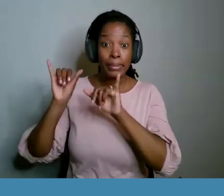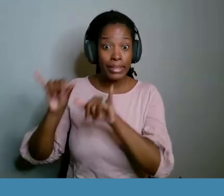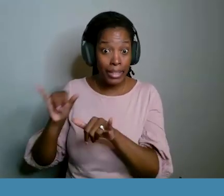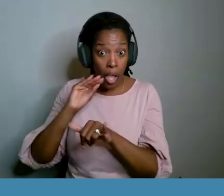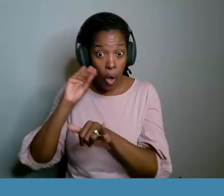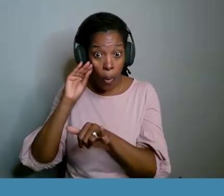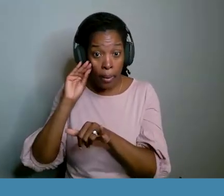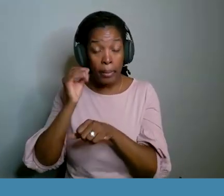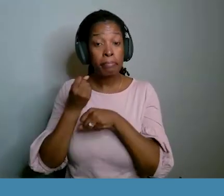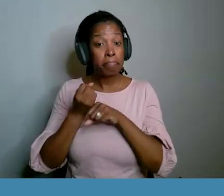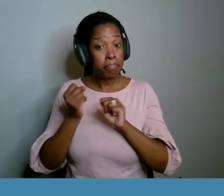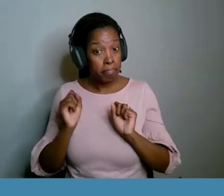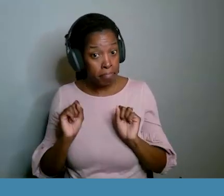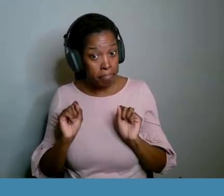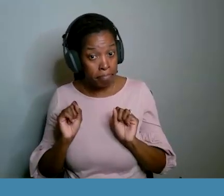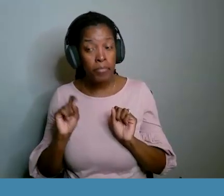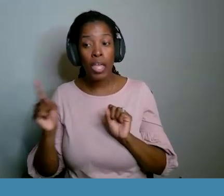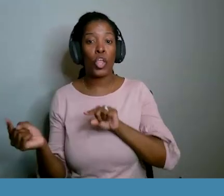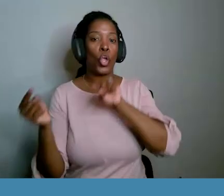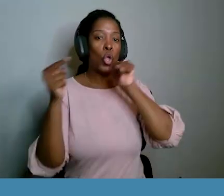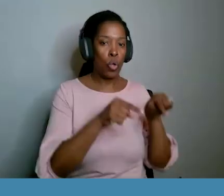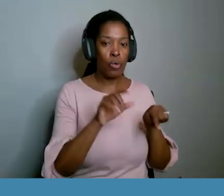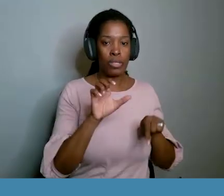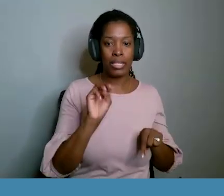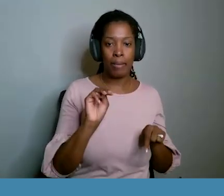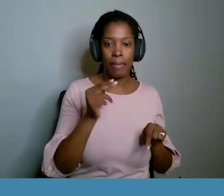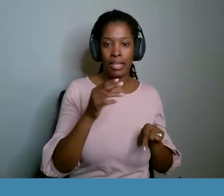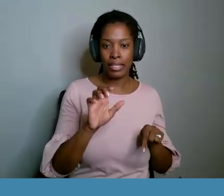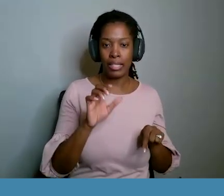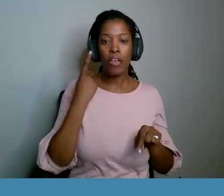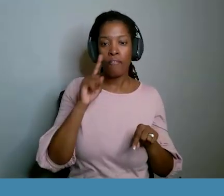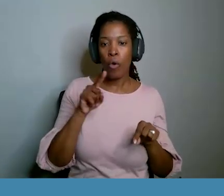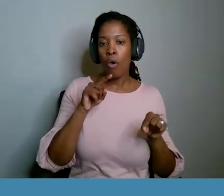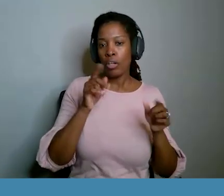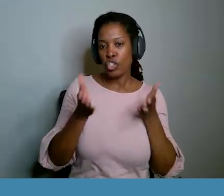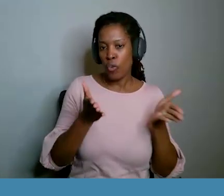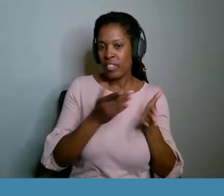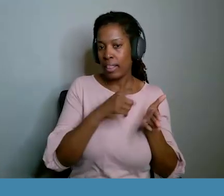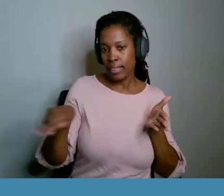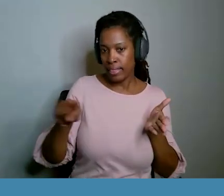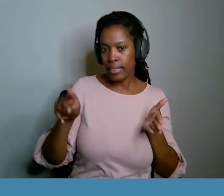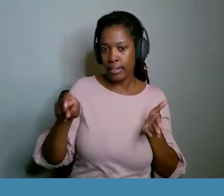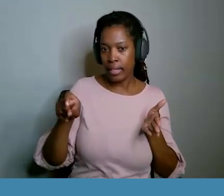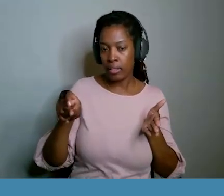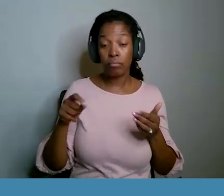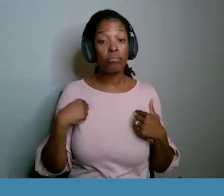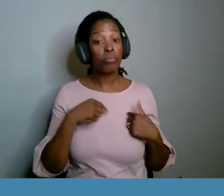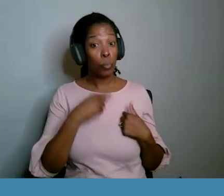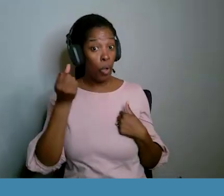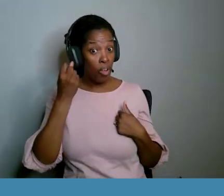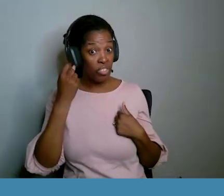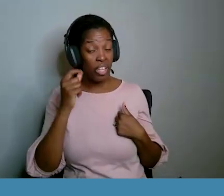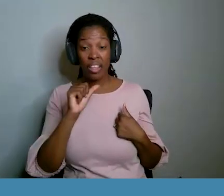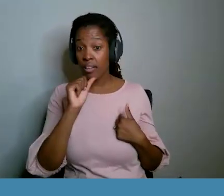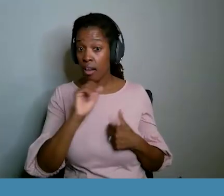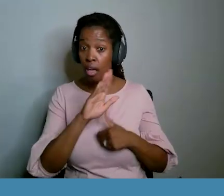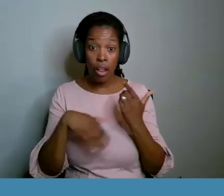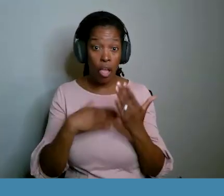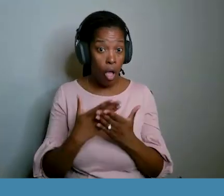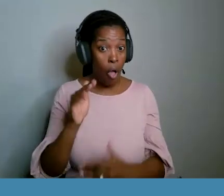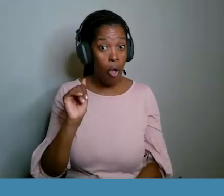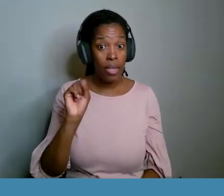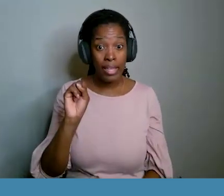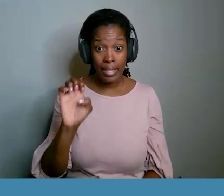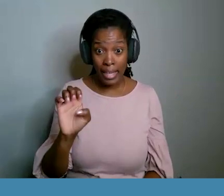then go to the CMHC to access the services they need. And we understand that not every case